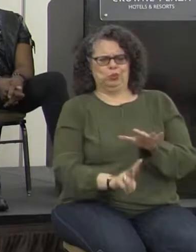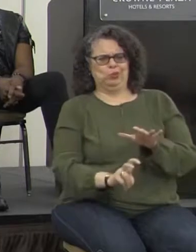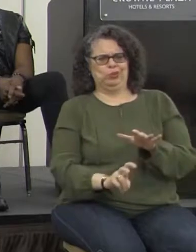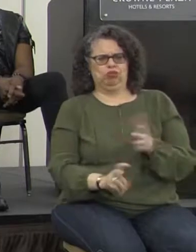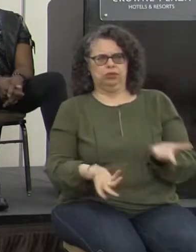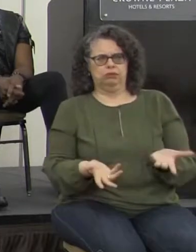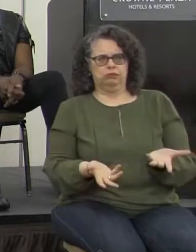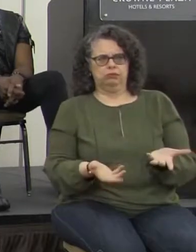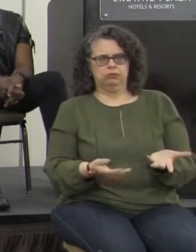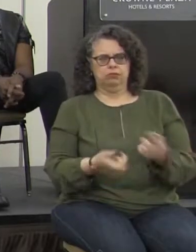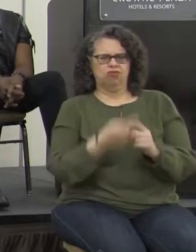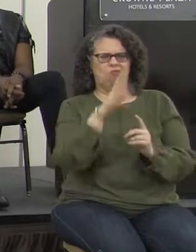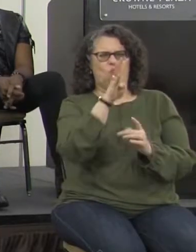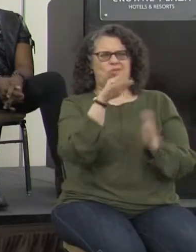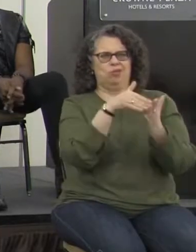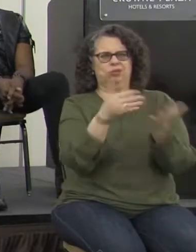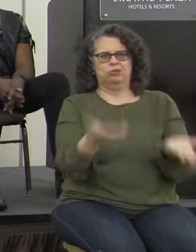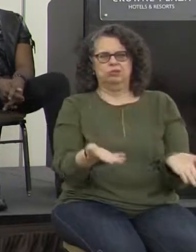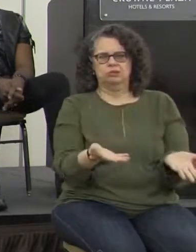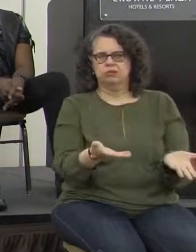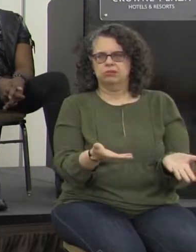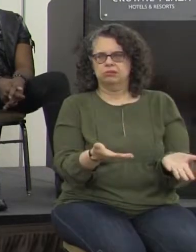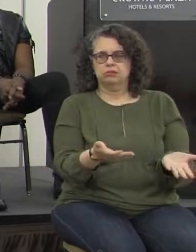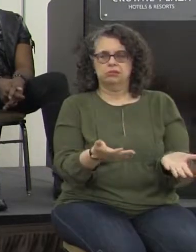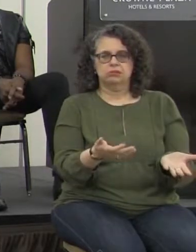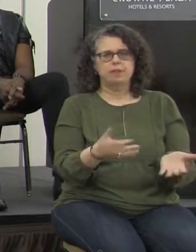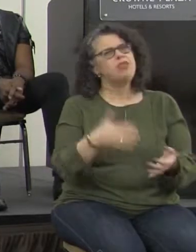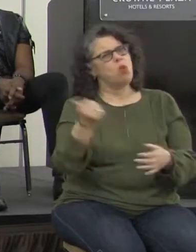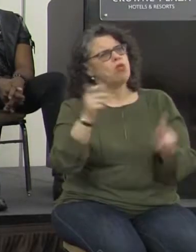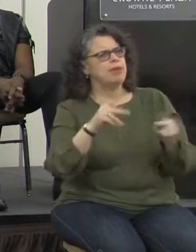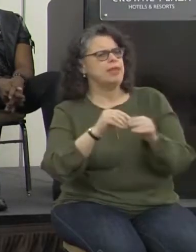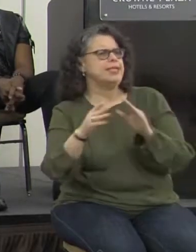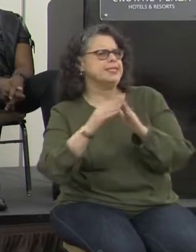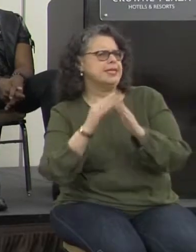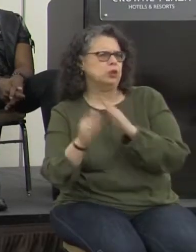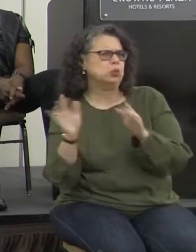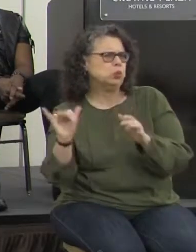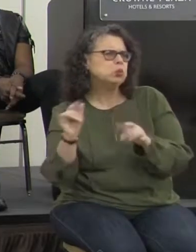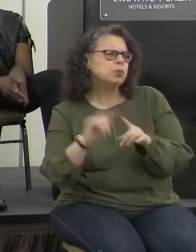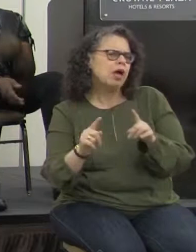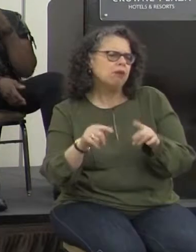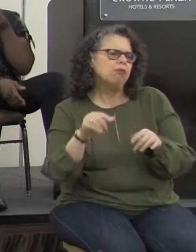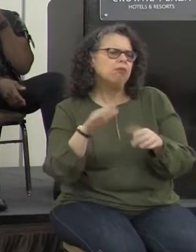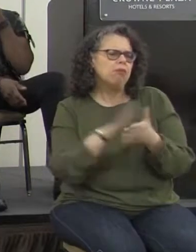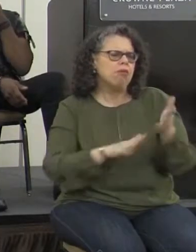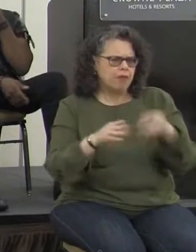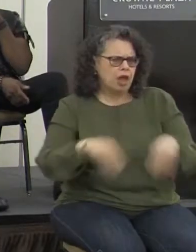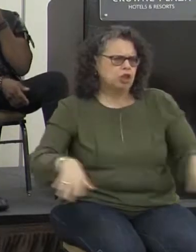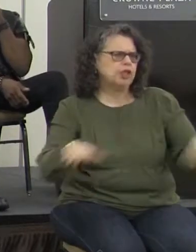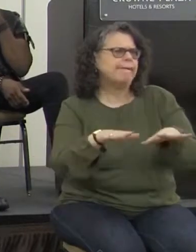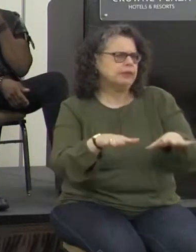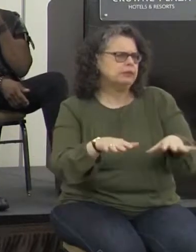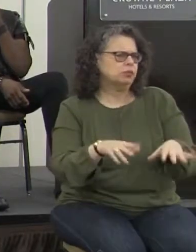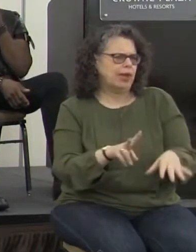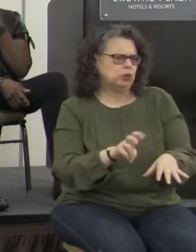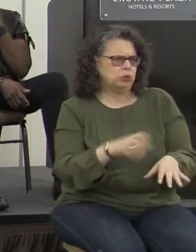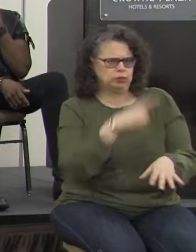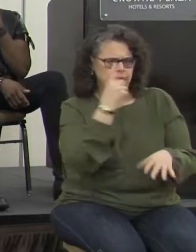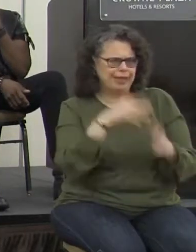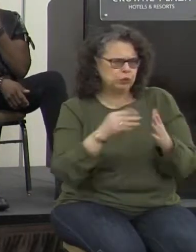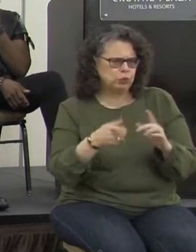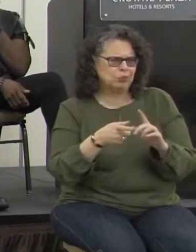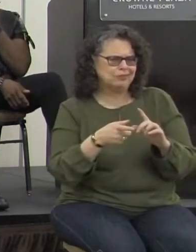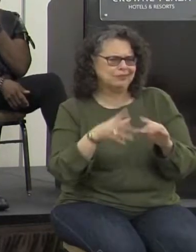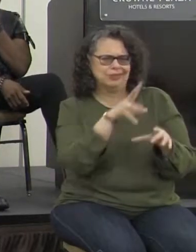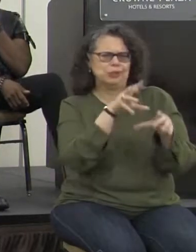On campus, but of course other people in the city, but on campus. So I've had to get used